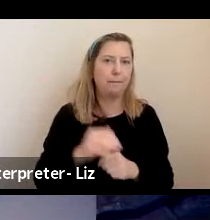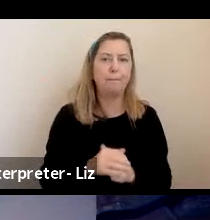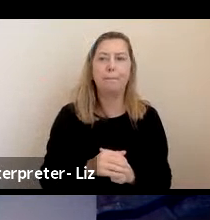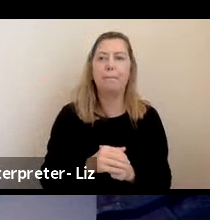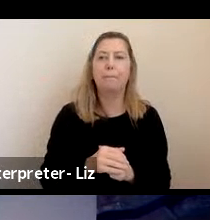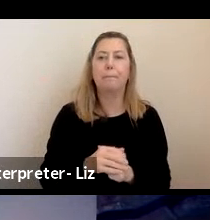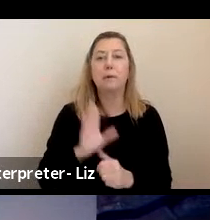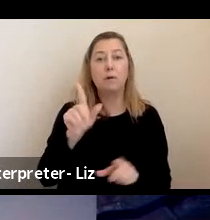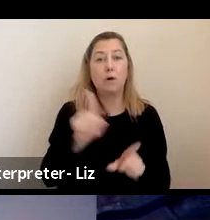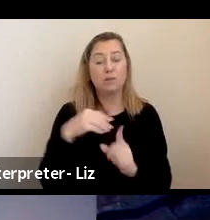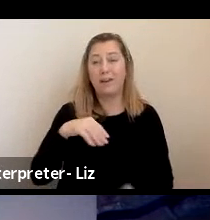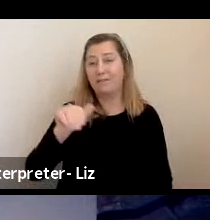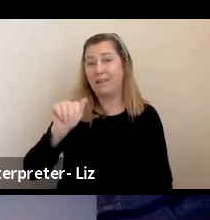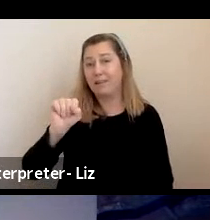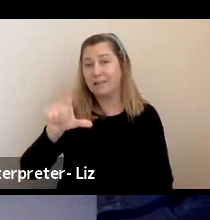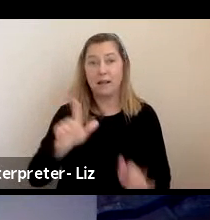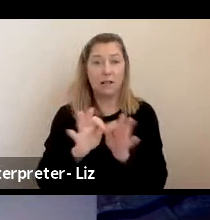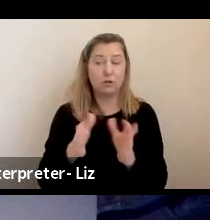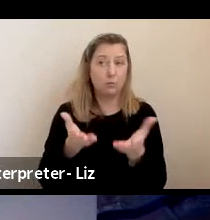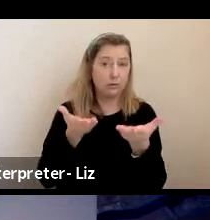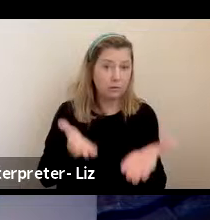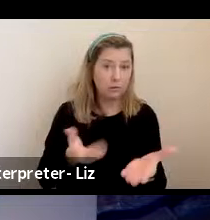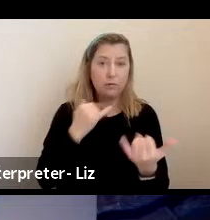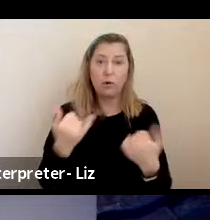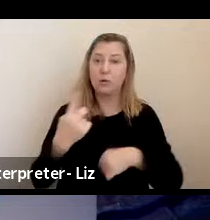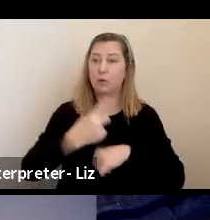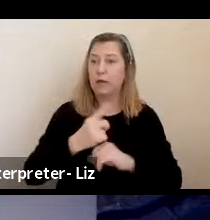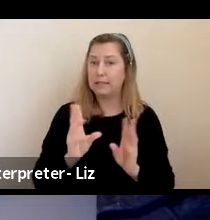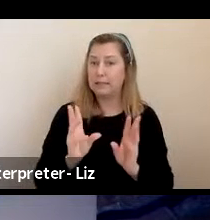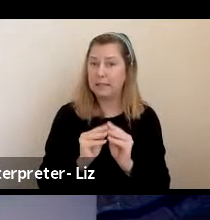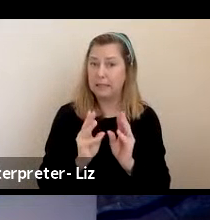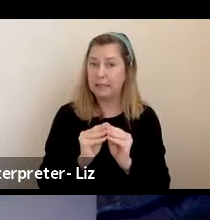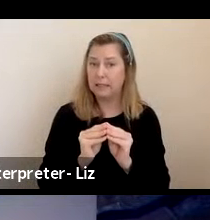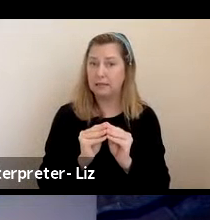is an ASL interpreter available for today's meeting.